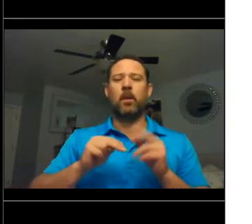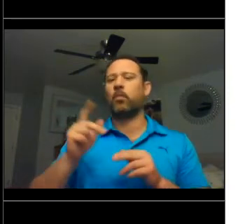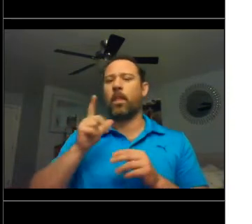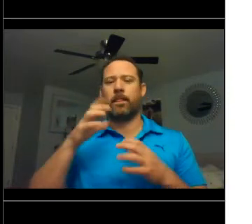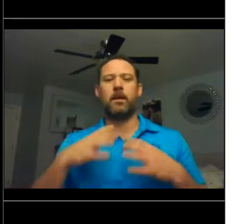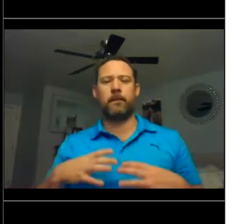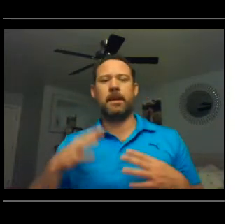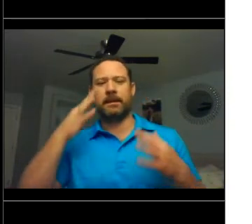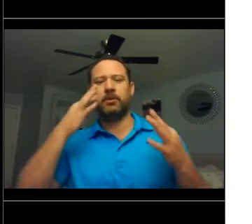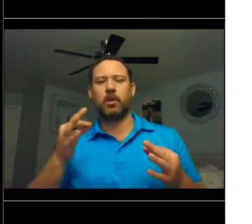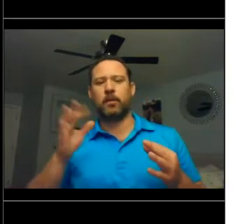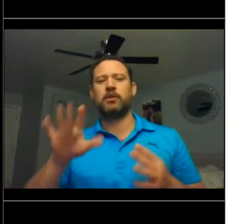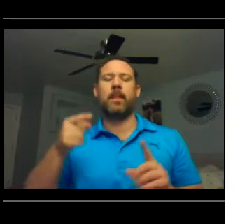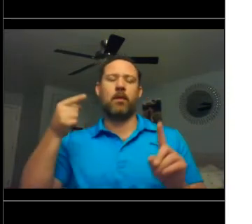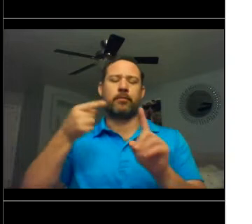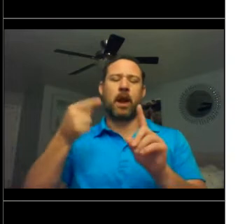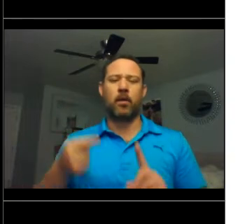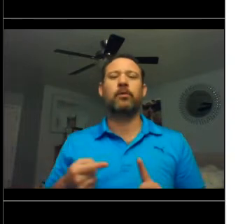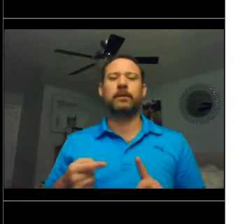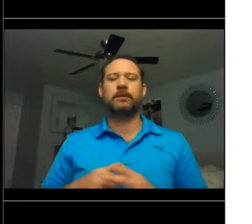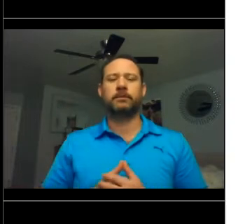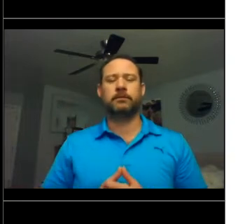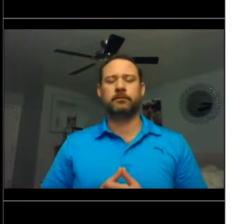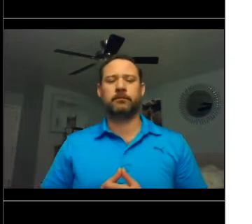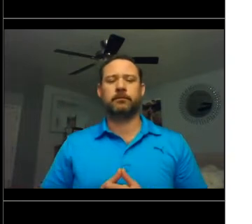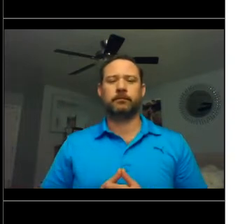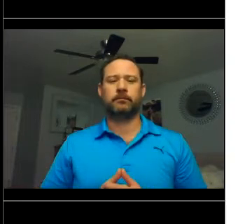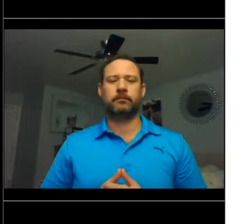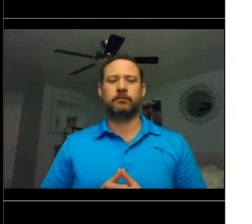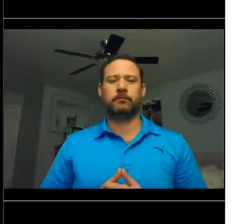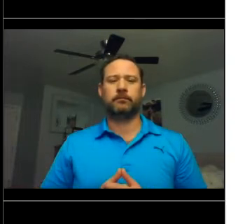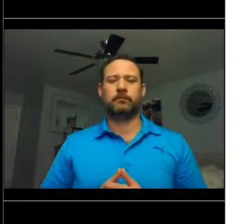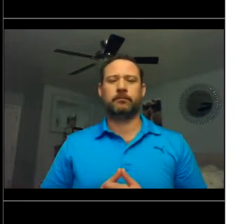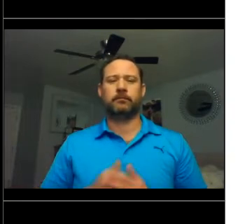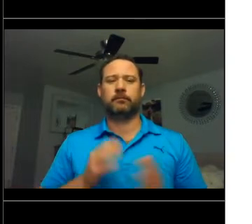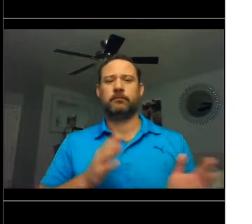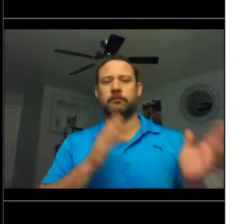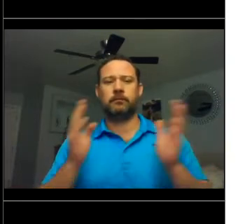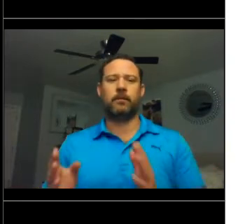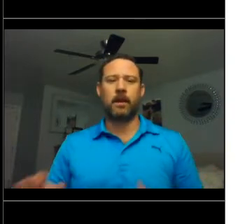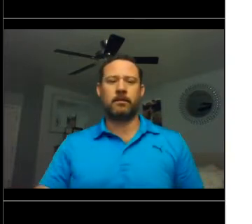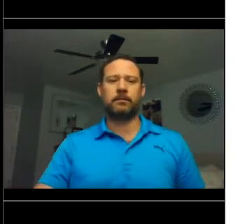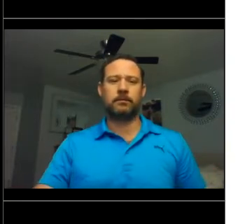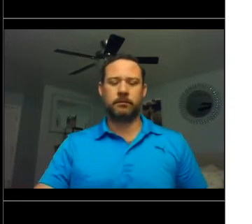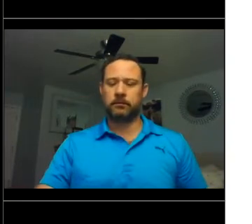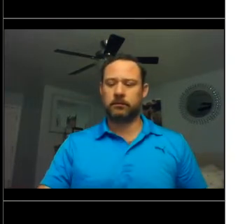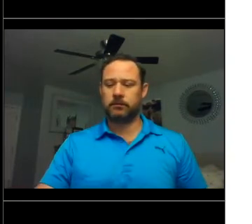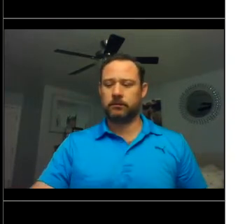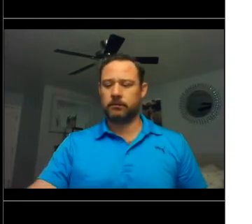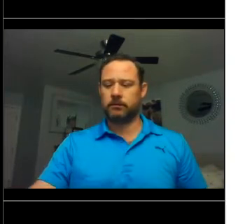their priorities. Let's go to the next slide.